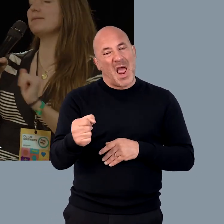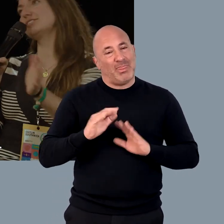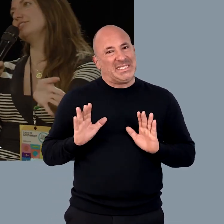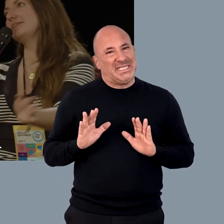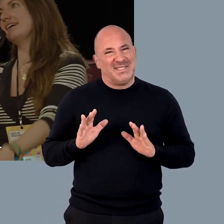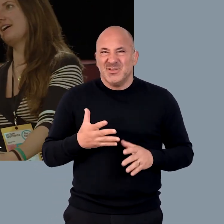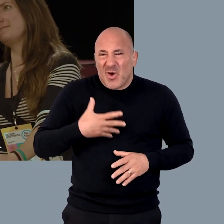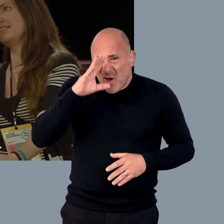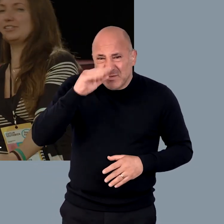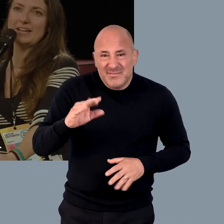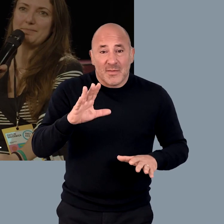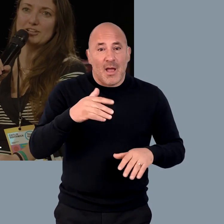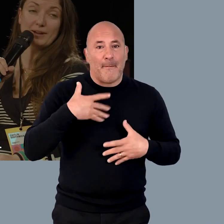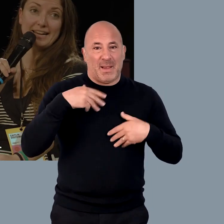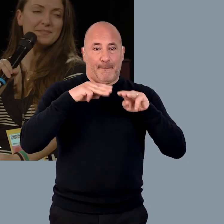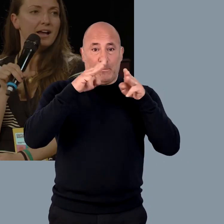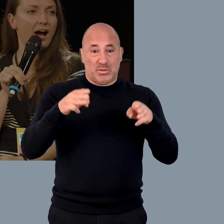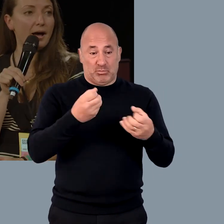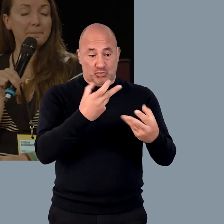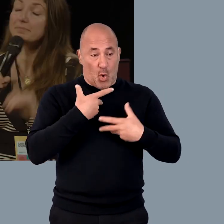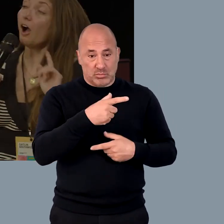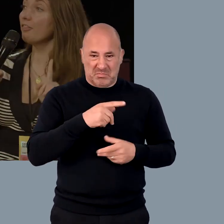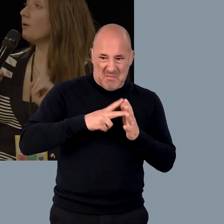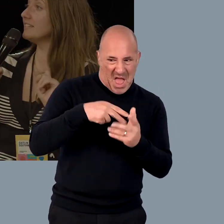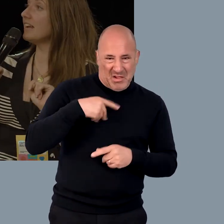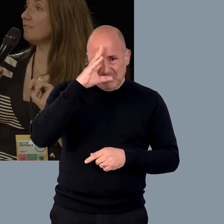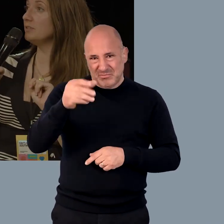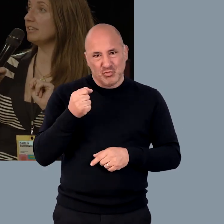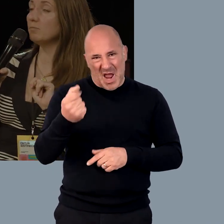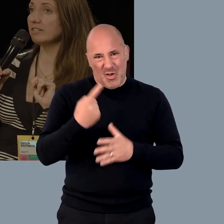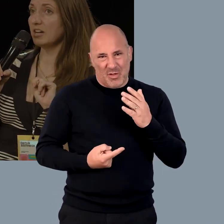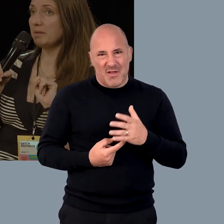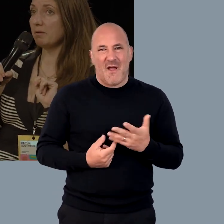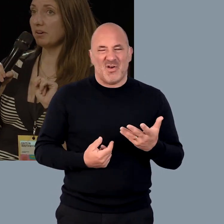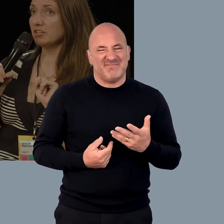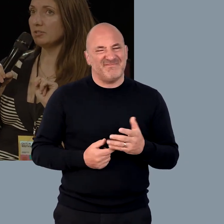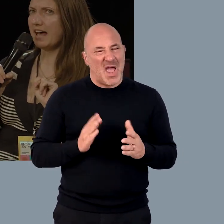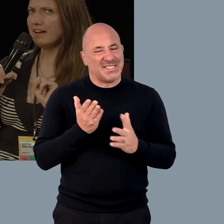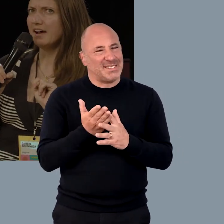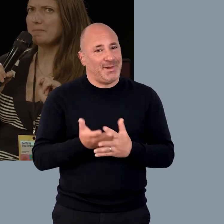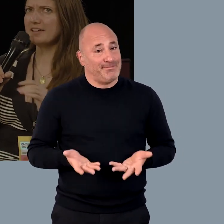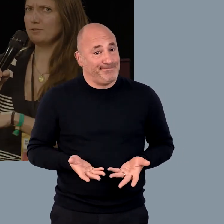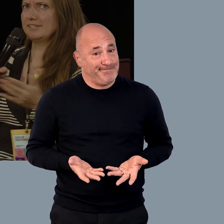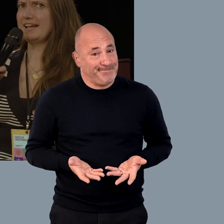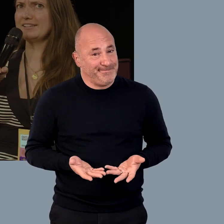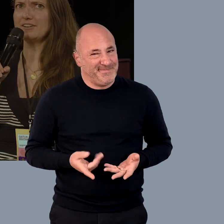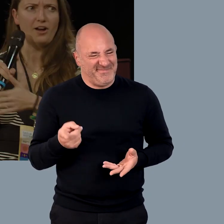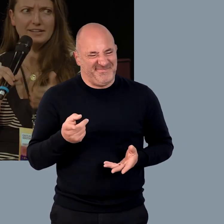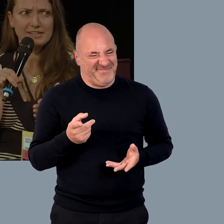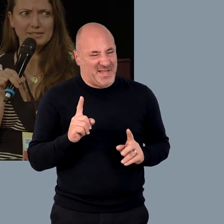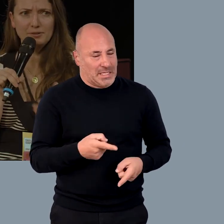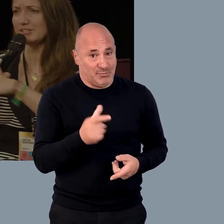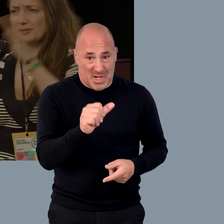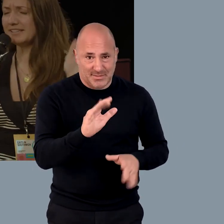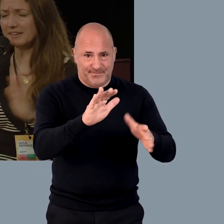to say, I'm sorry, you can't come unless you came by train. Although I did have a museum once tell me they were going to do that, but then of course that's like